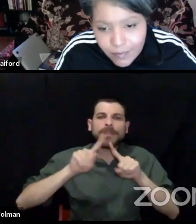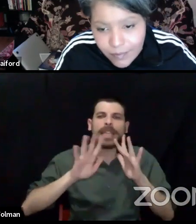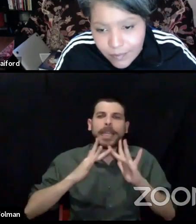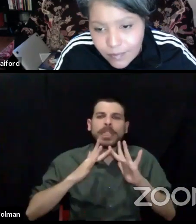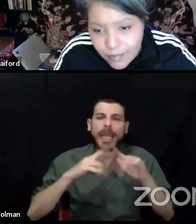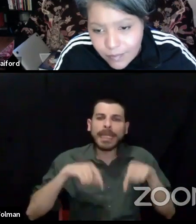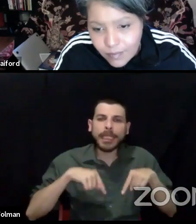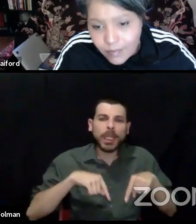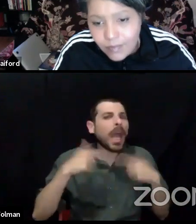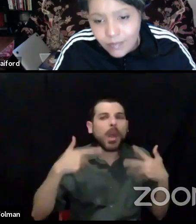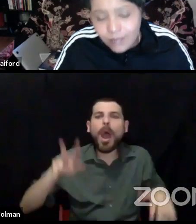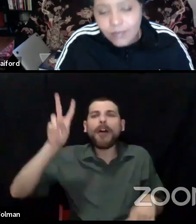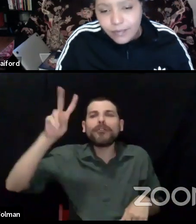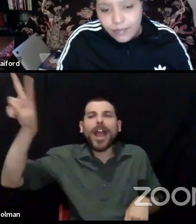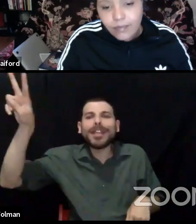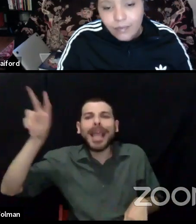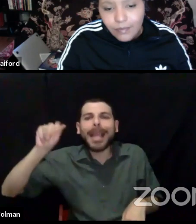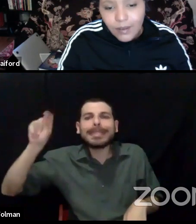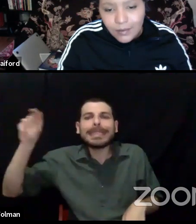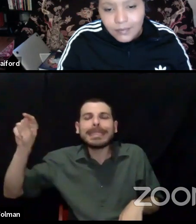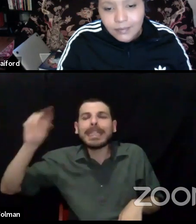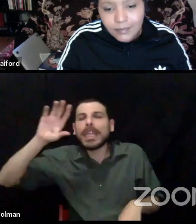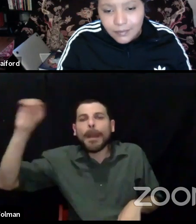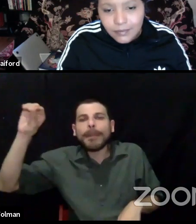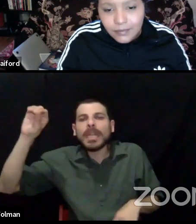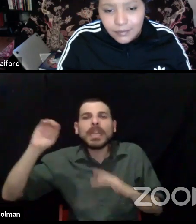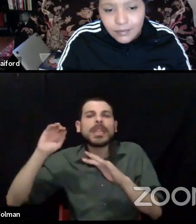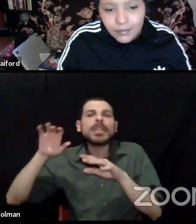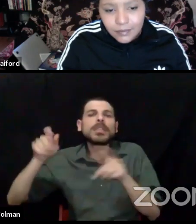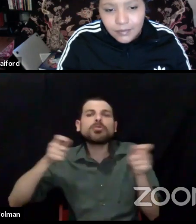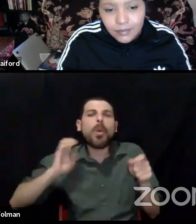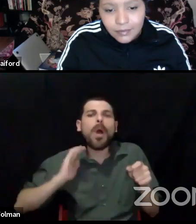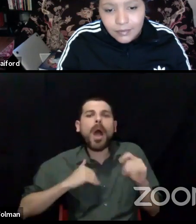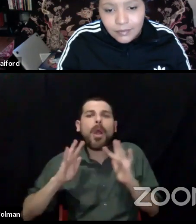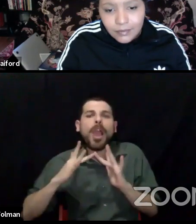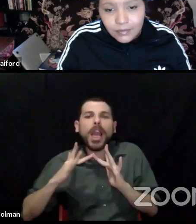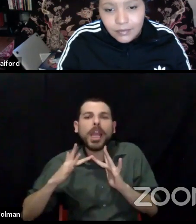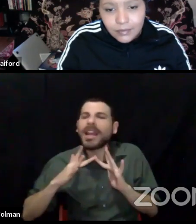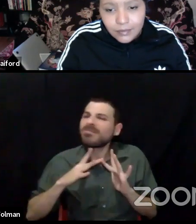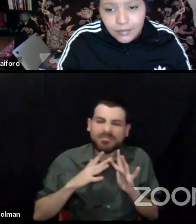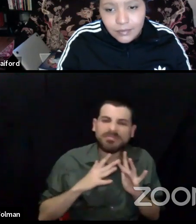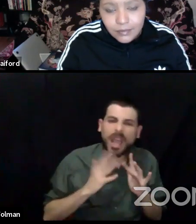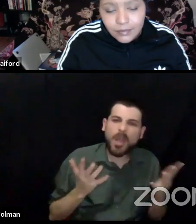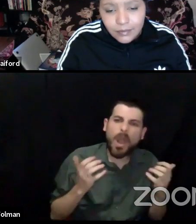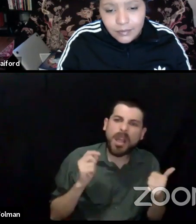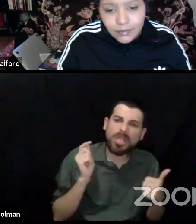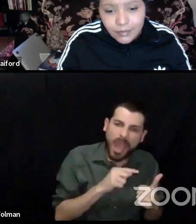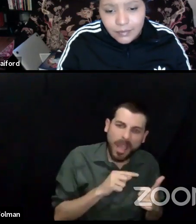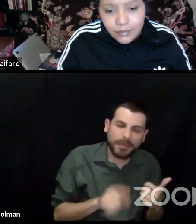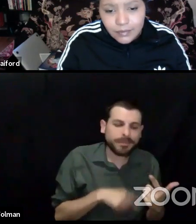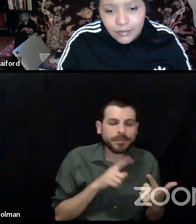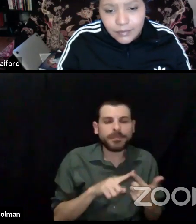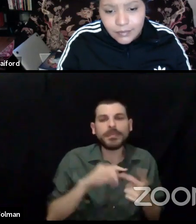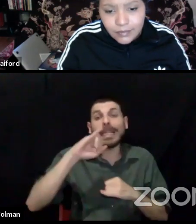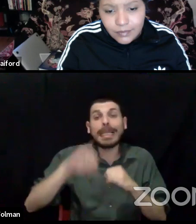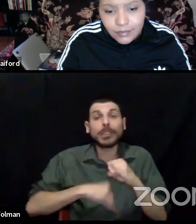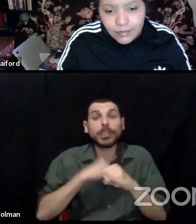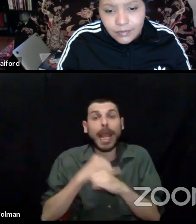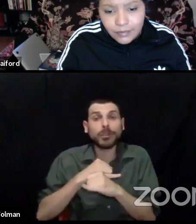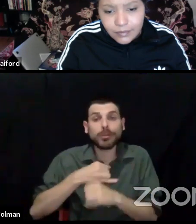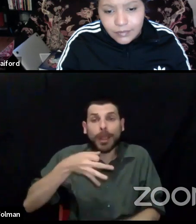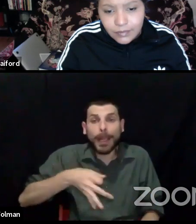the Verizons and the AT&Ts and the Googles and everything else, you know, to international hip hop